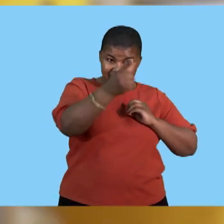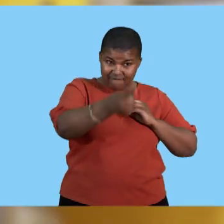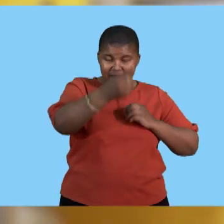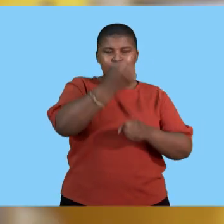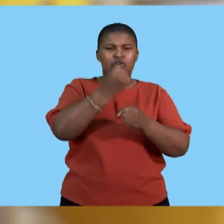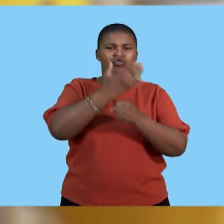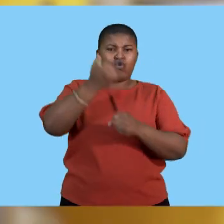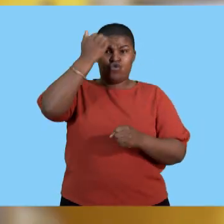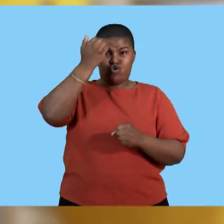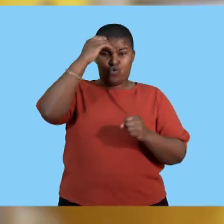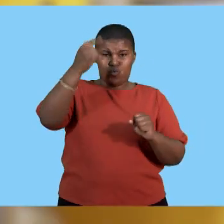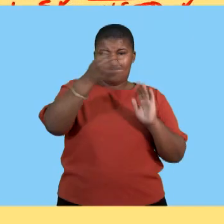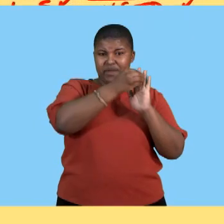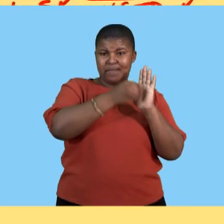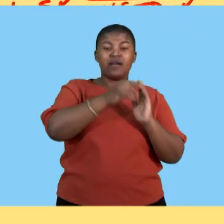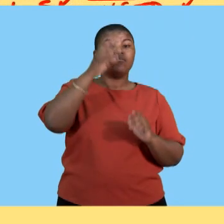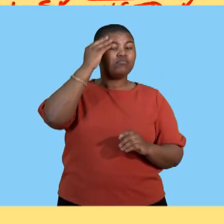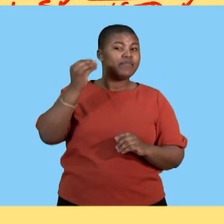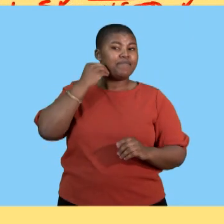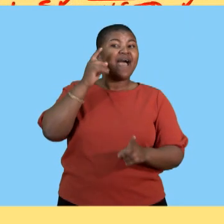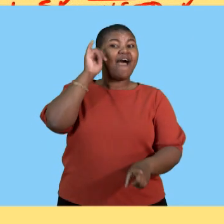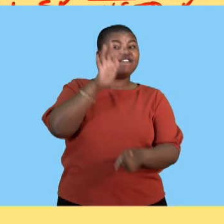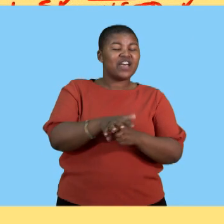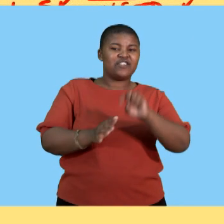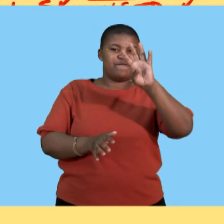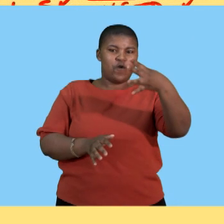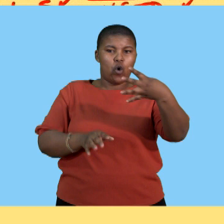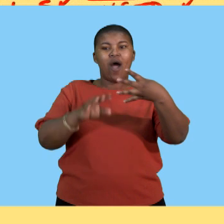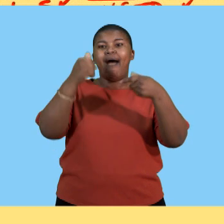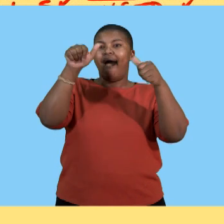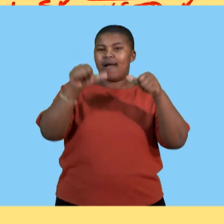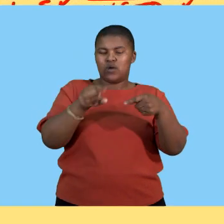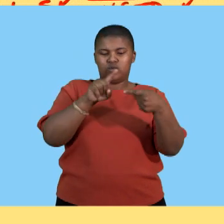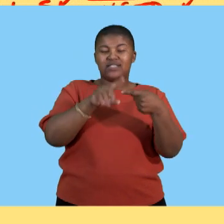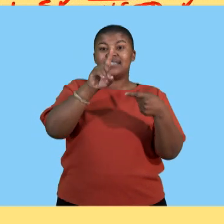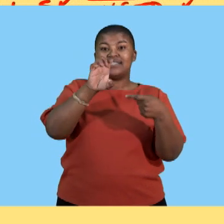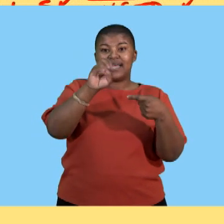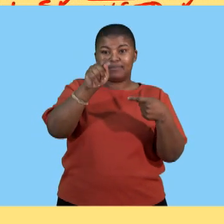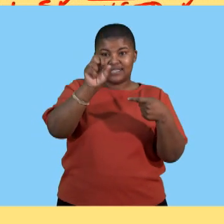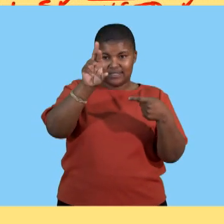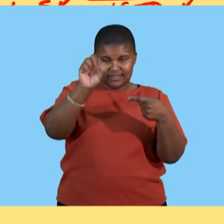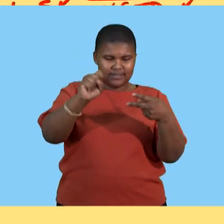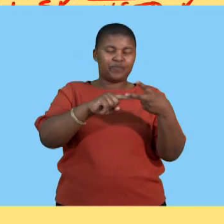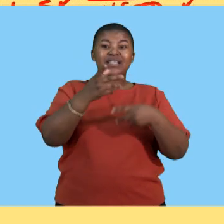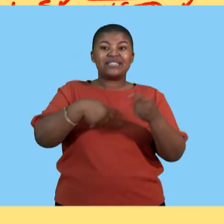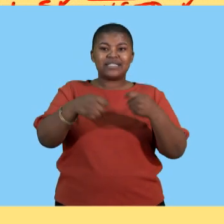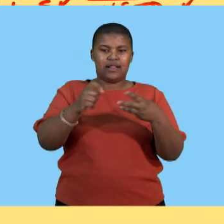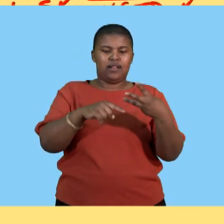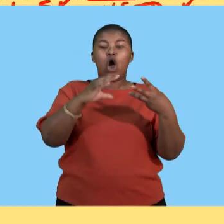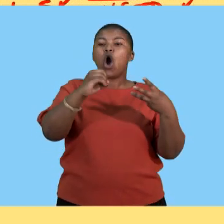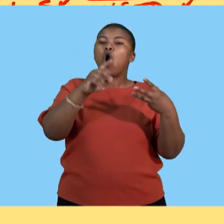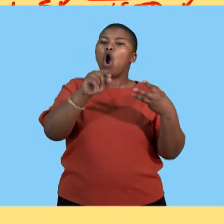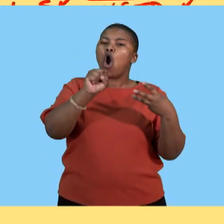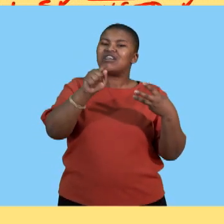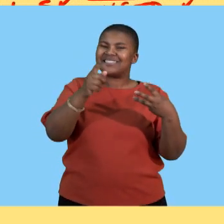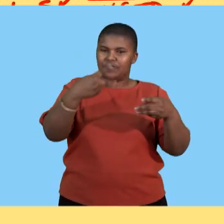to record it. It affects 4 accounts. That is your debtors control, your sales, your cost of sales, and your trading stock